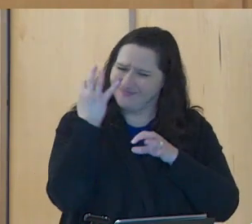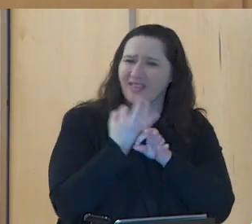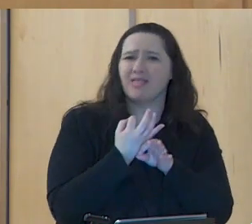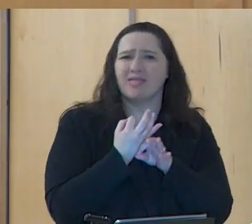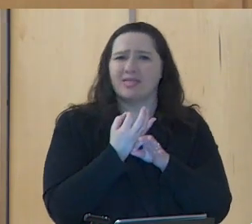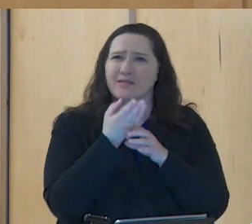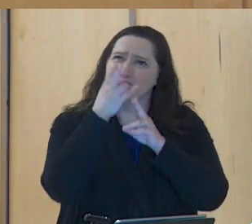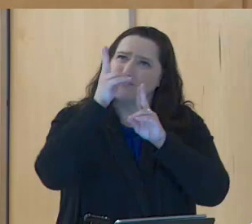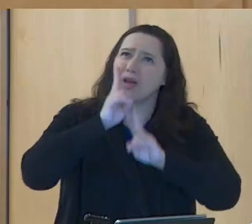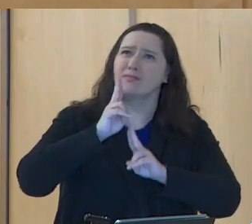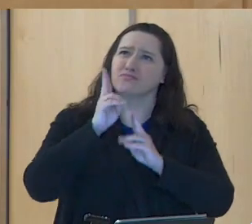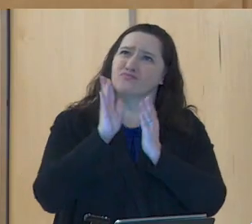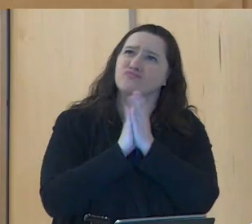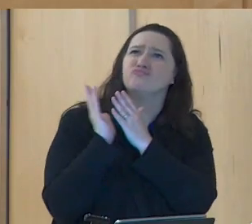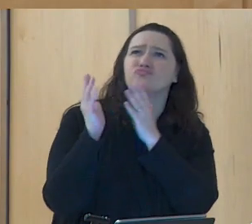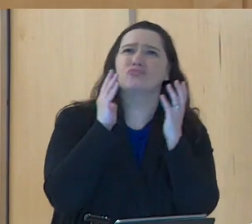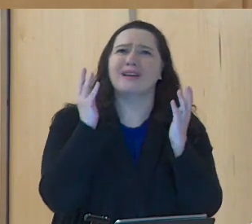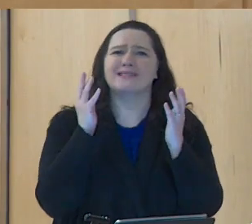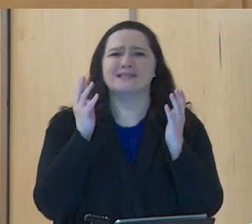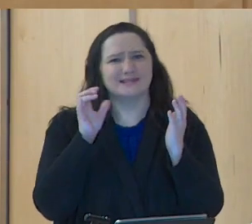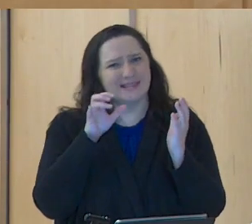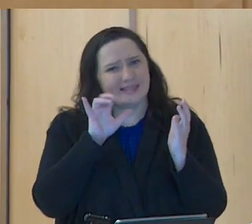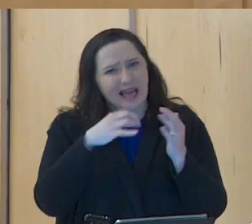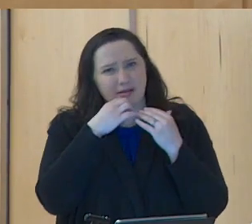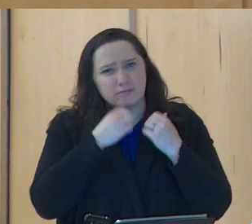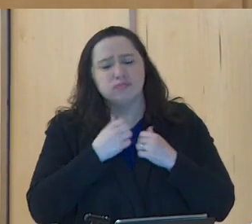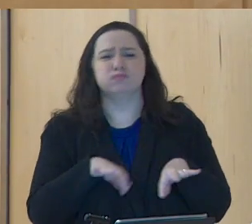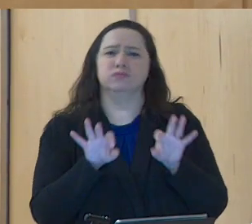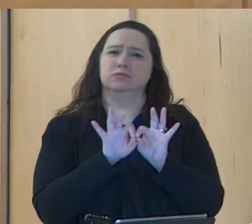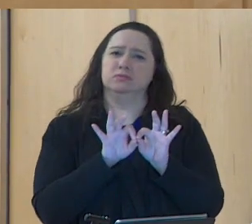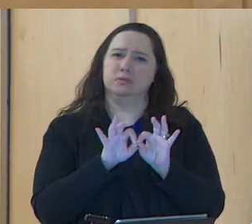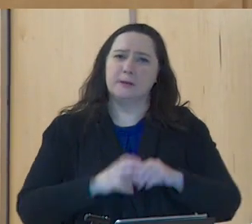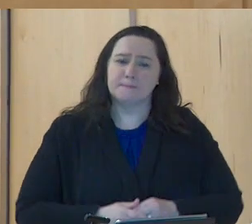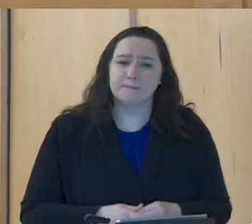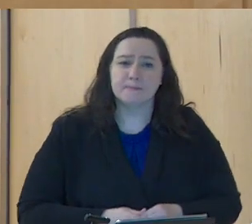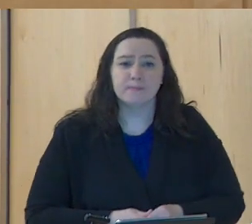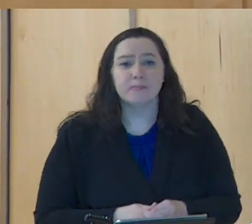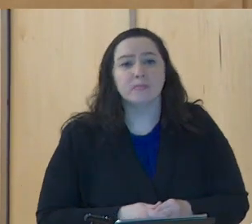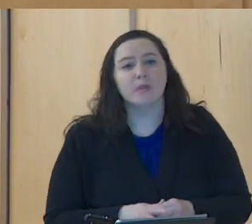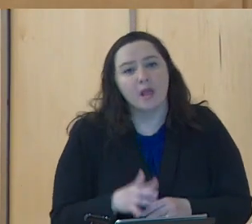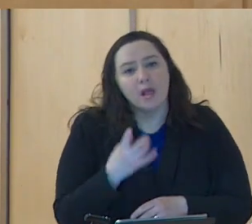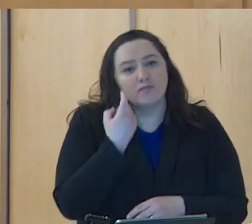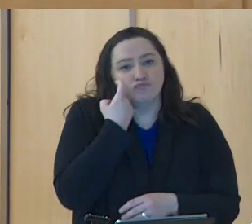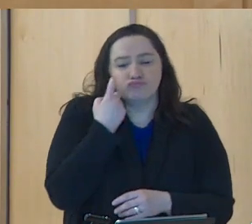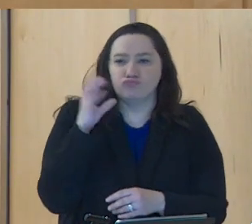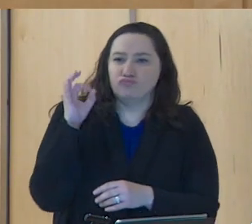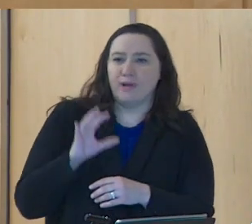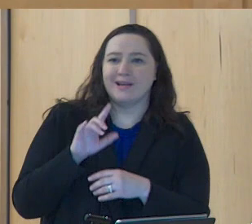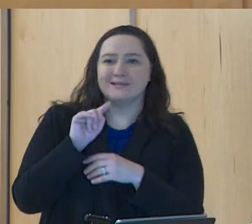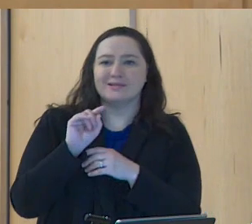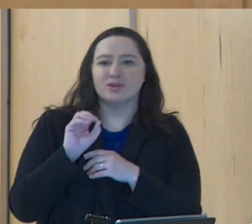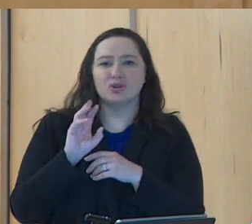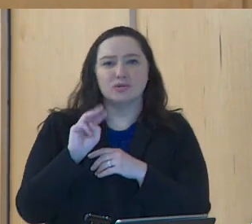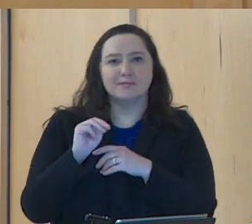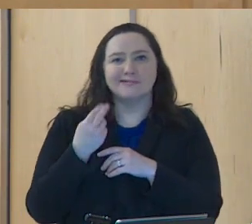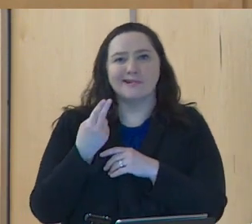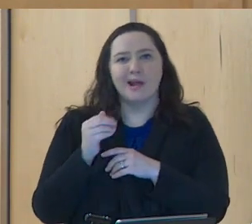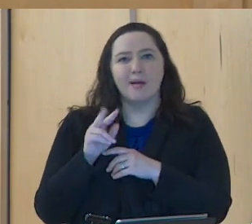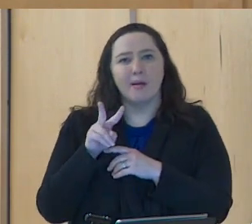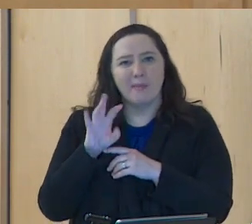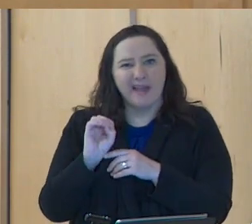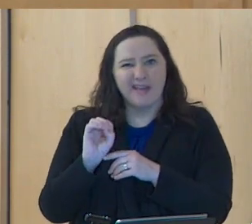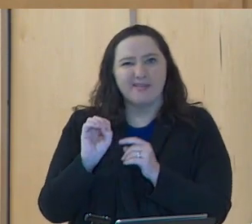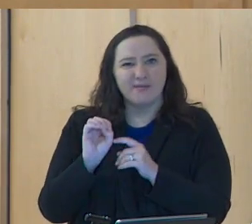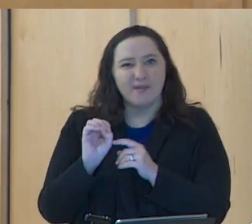him. That's so important. But as Pastor Tom Hayes said in the introduction to that one